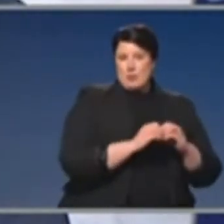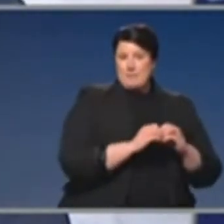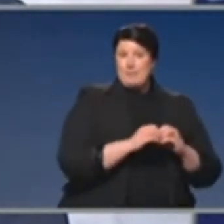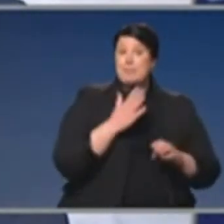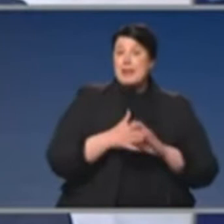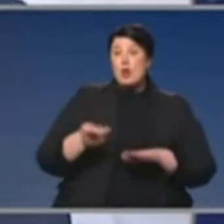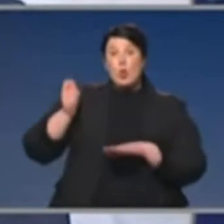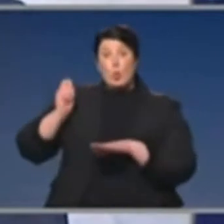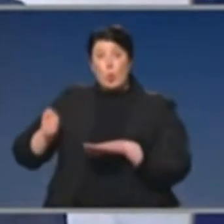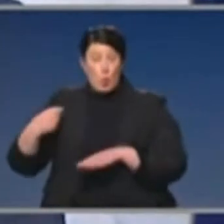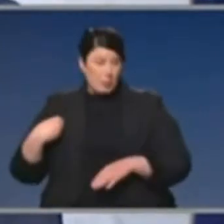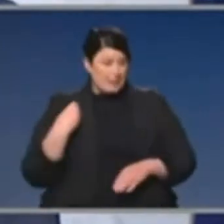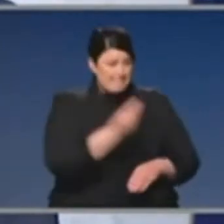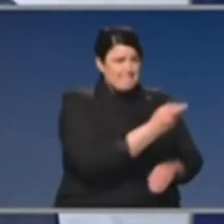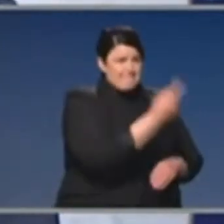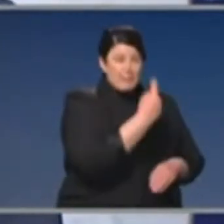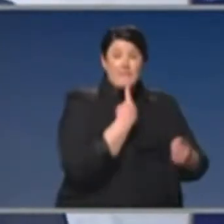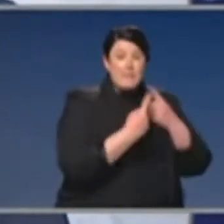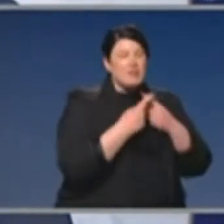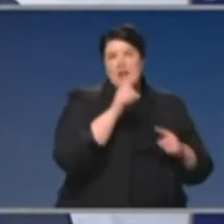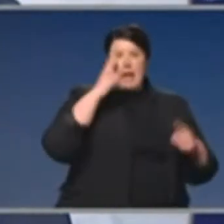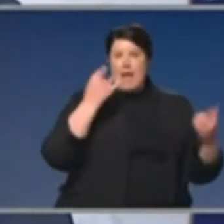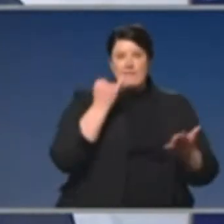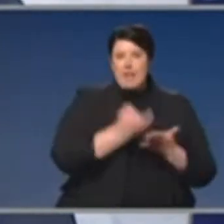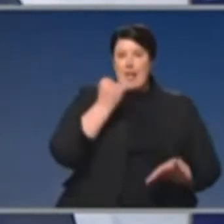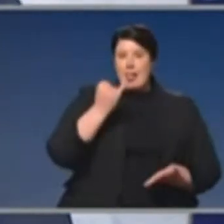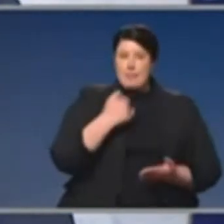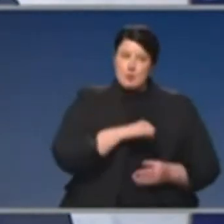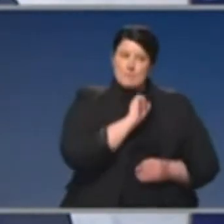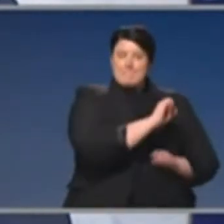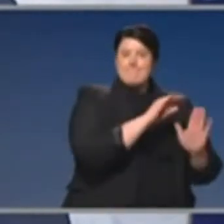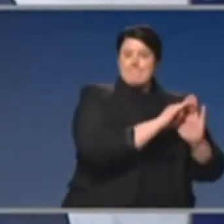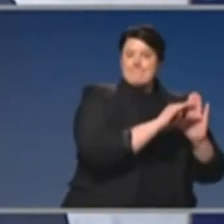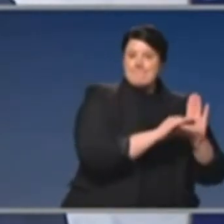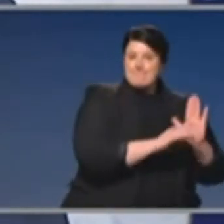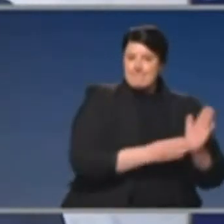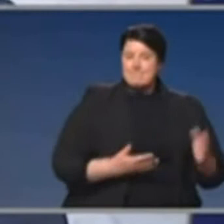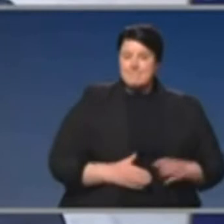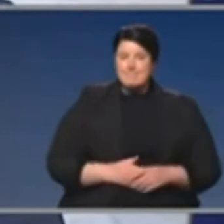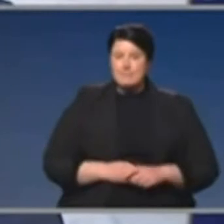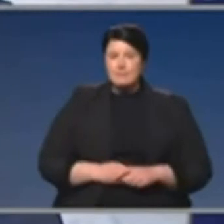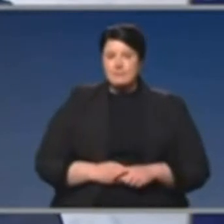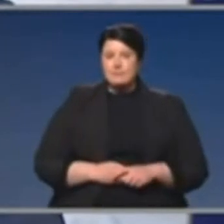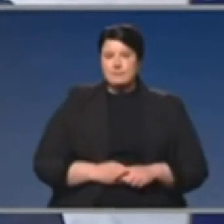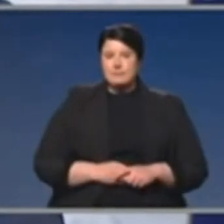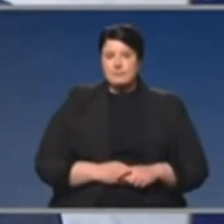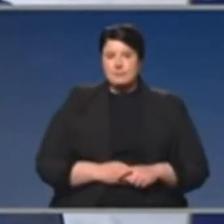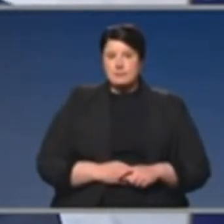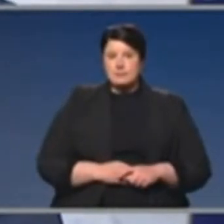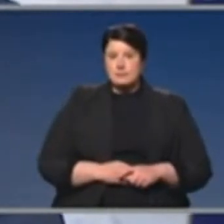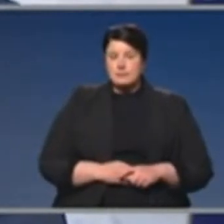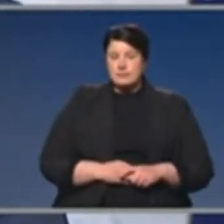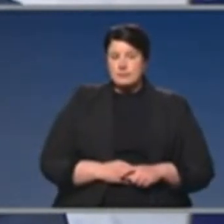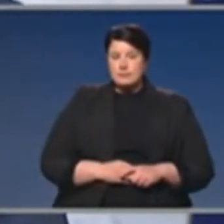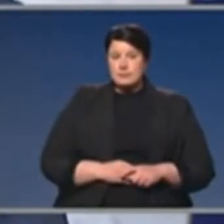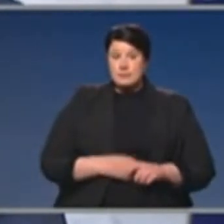court has no enforcement. So we wouldn't allow somebody to have information or evidence